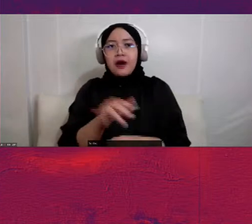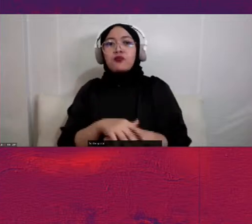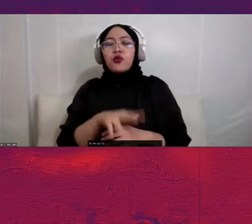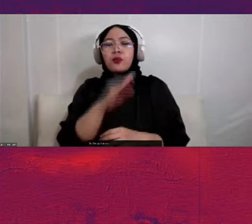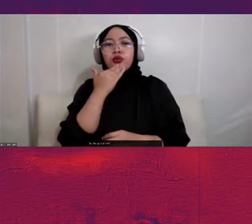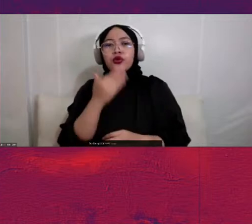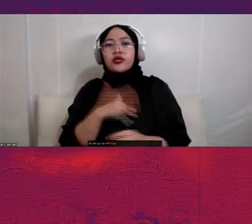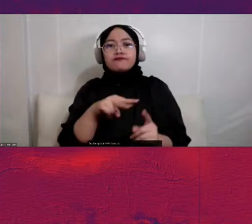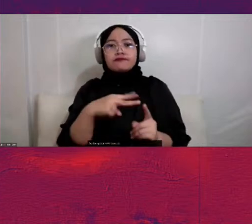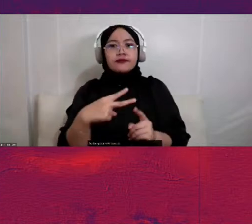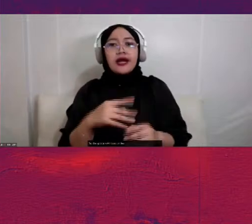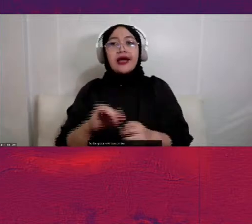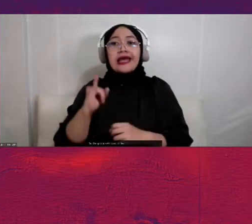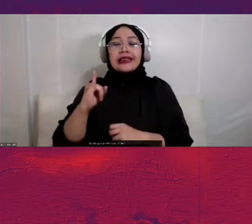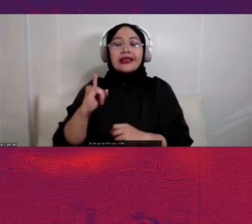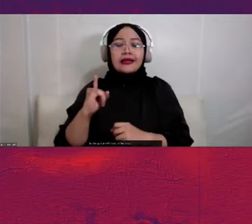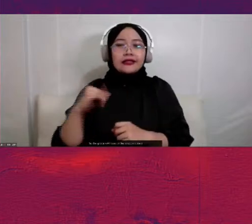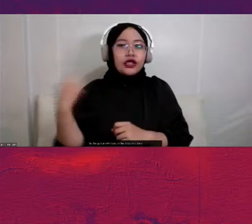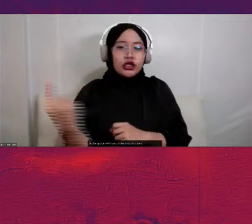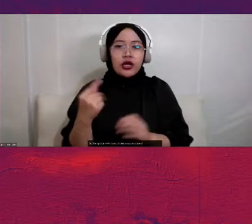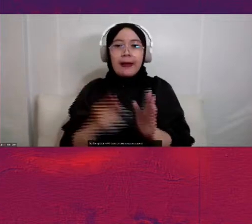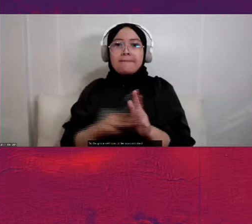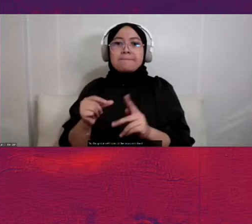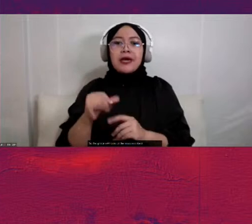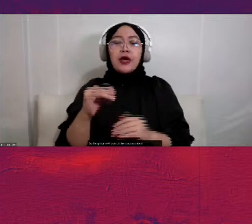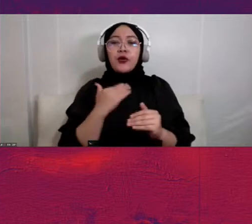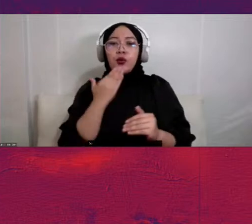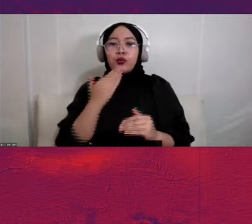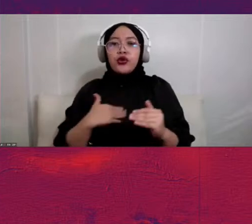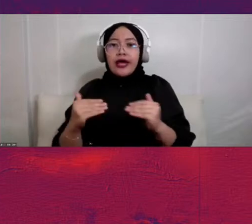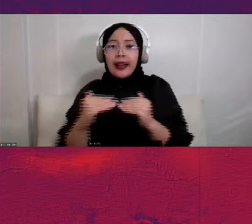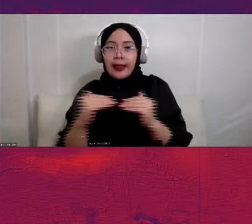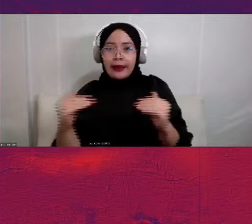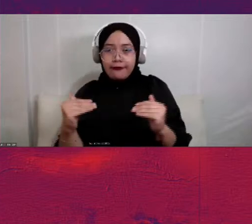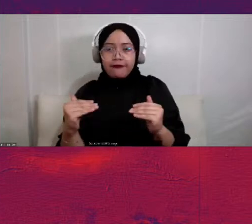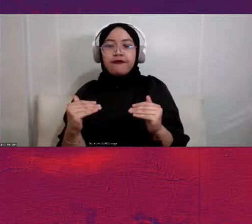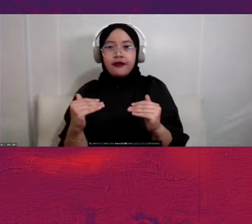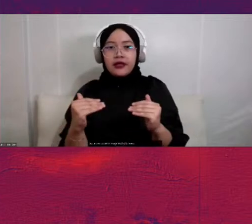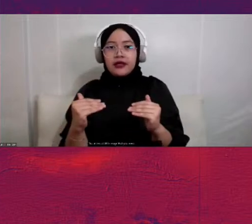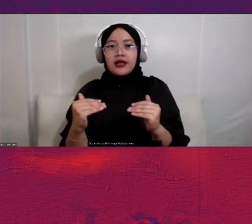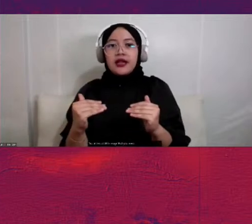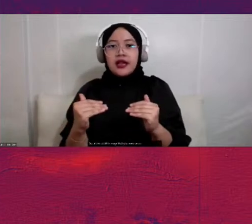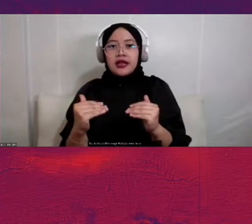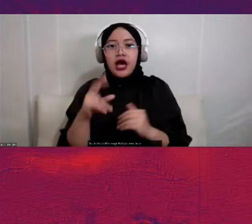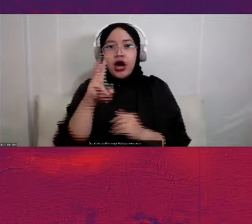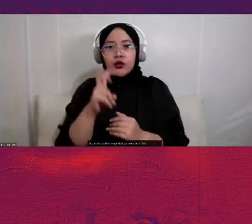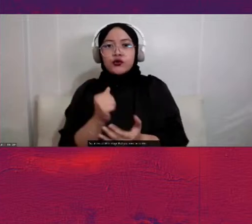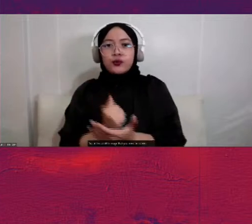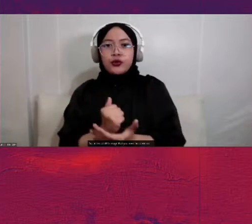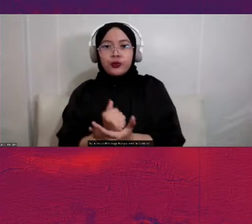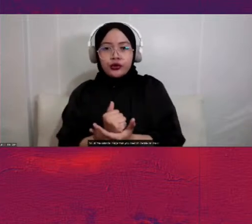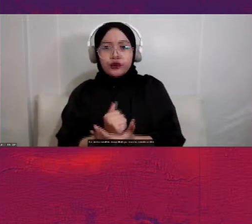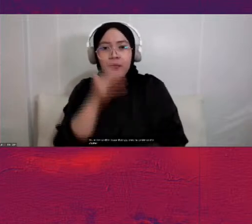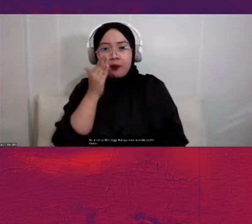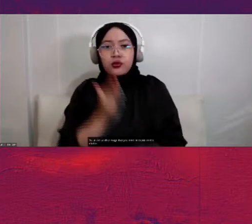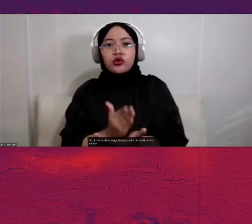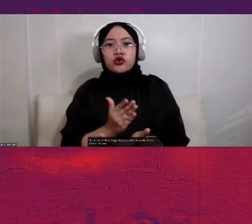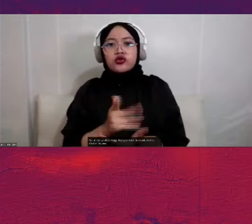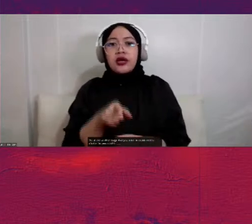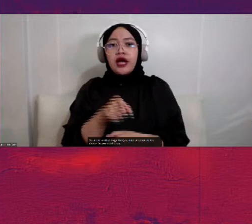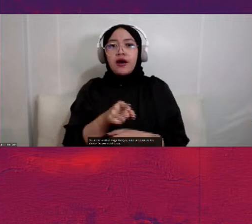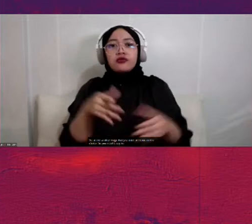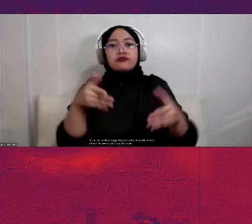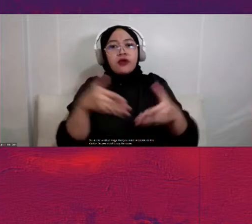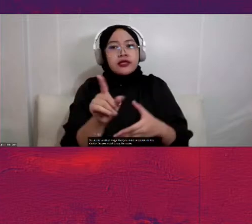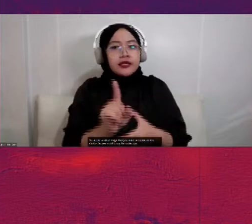global NPI looks at the household level. So at the satellite image, you need to decide on the cluster level. So you need to